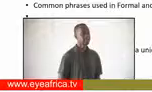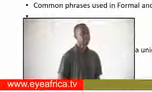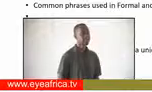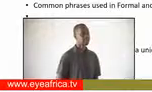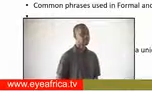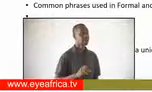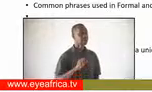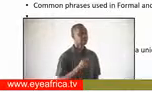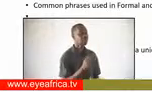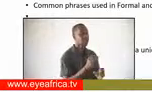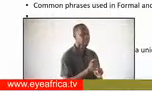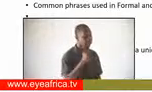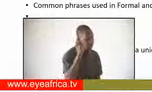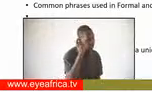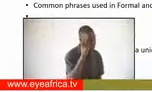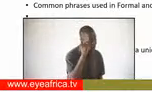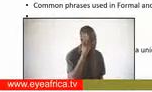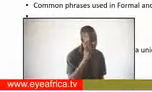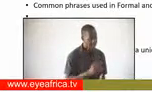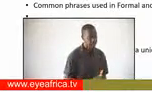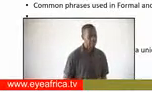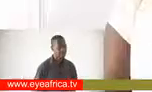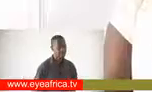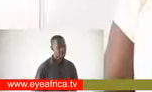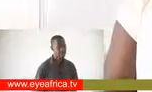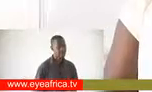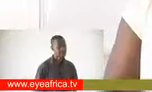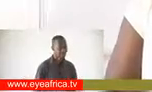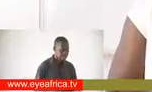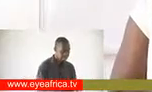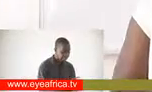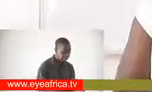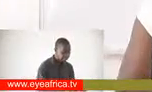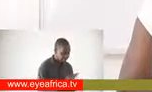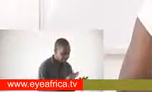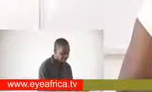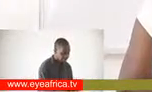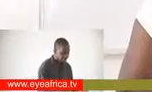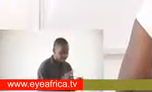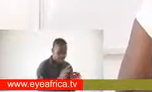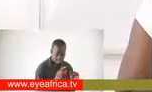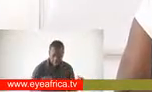you should be able to know the definition of a letter,